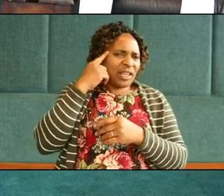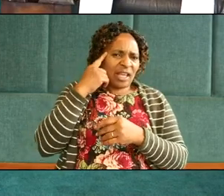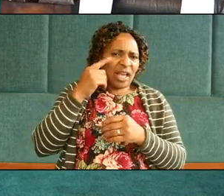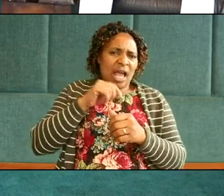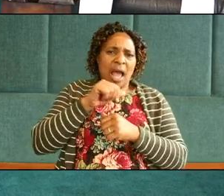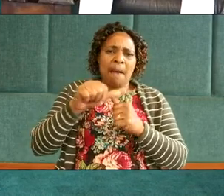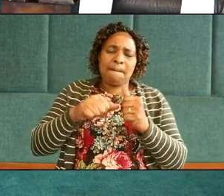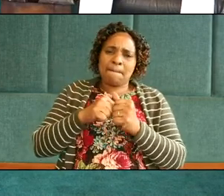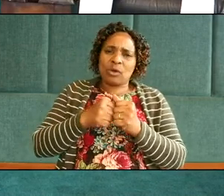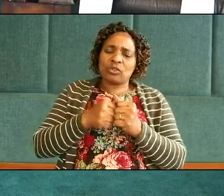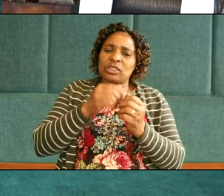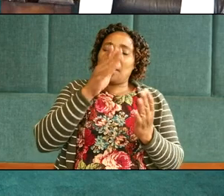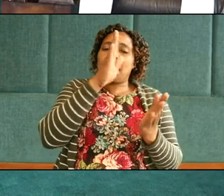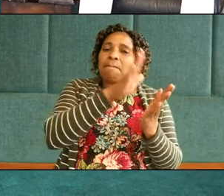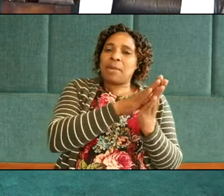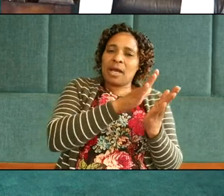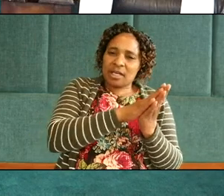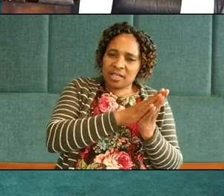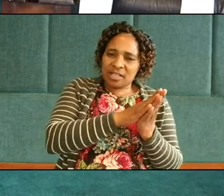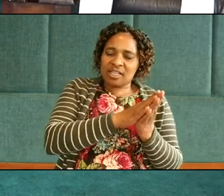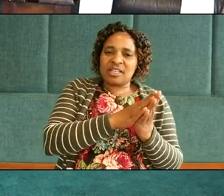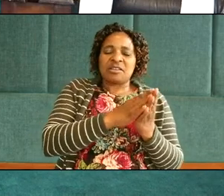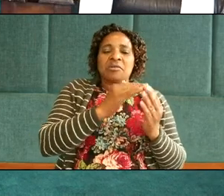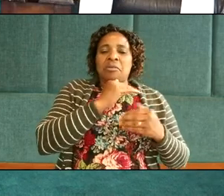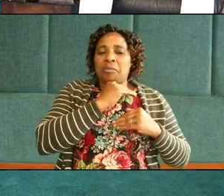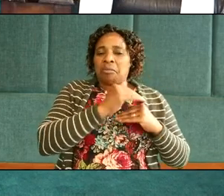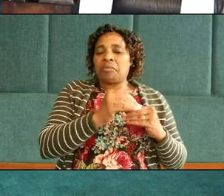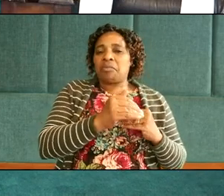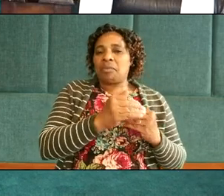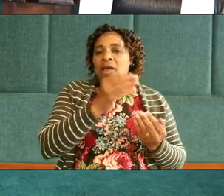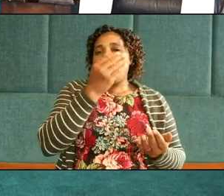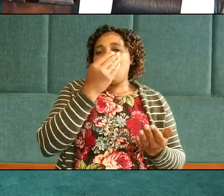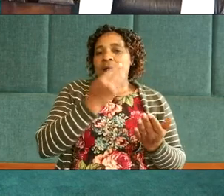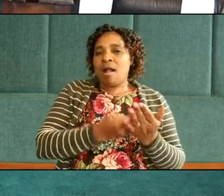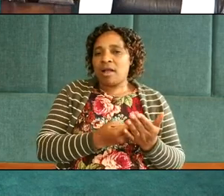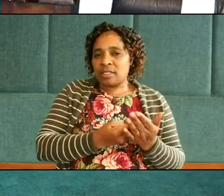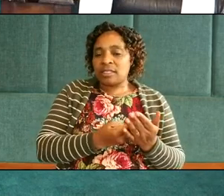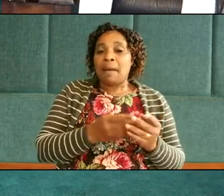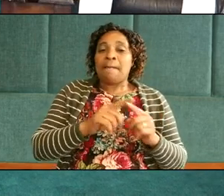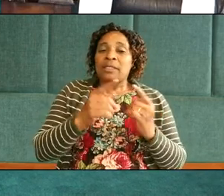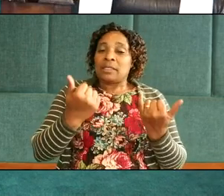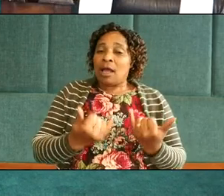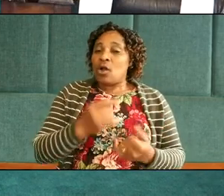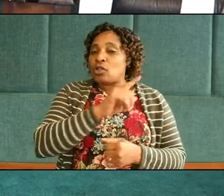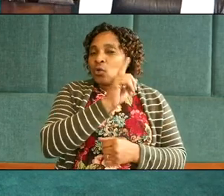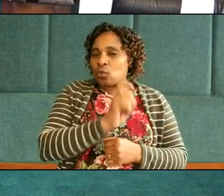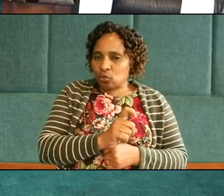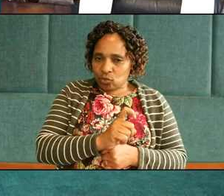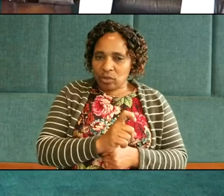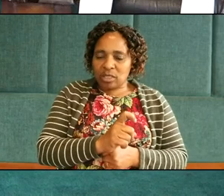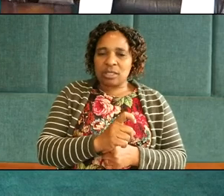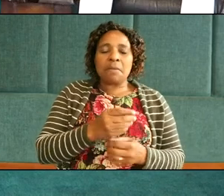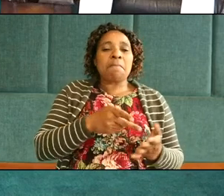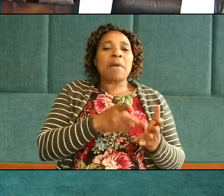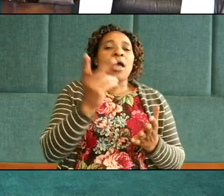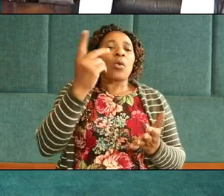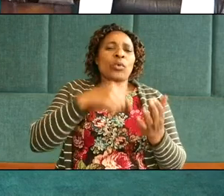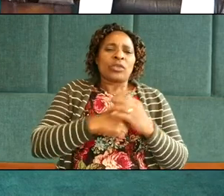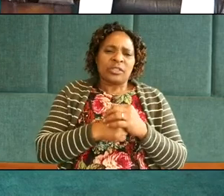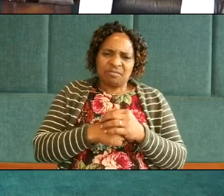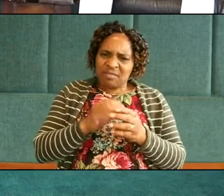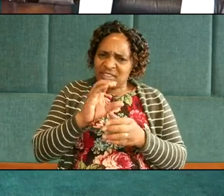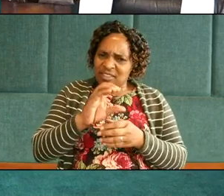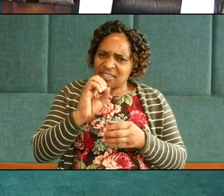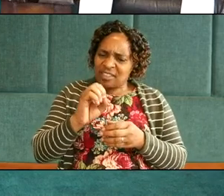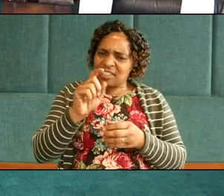a bottomless bank account, endless money, and limited cash. So the question is, what would we buy? Sid, what would you